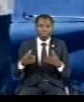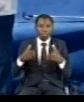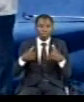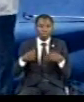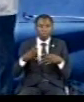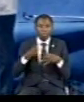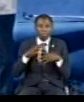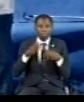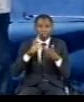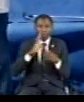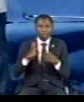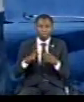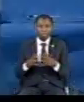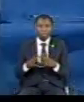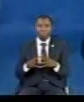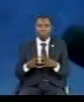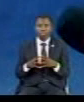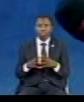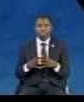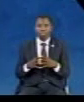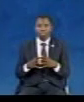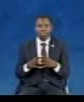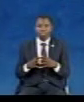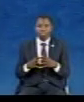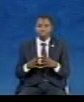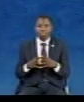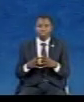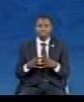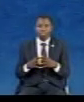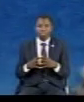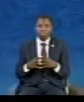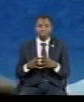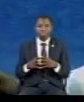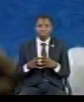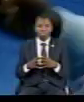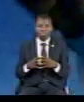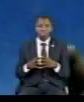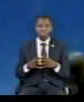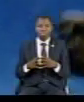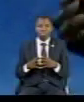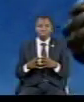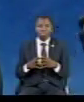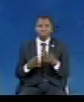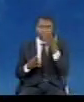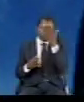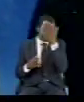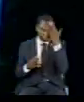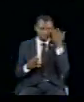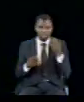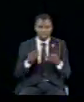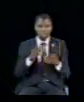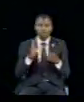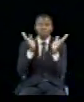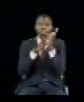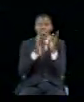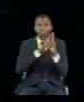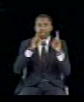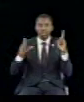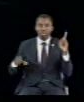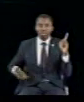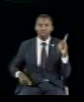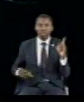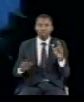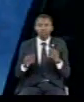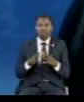her. Church, praise thy Lord. I say, praise thy Lord.